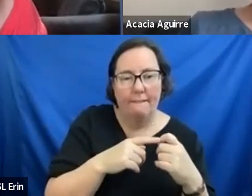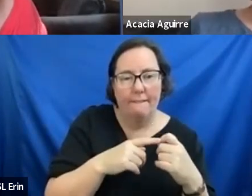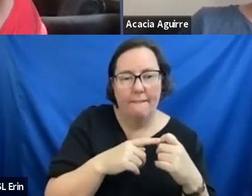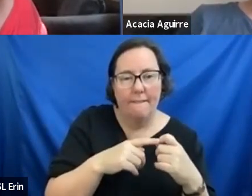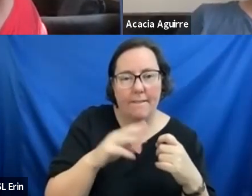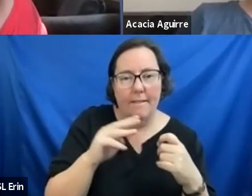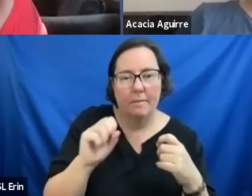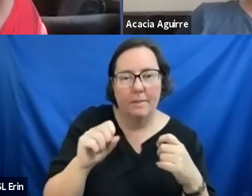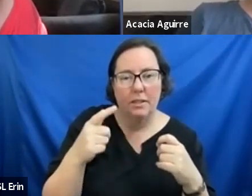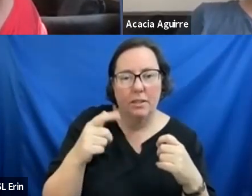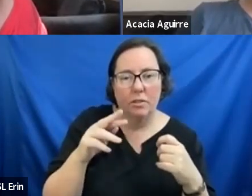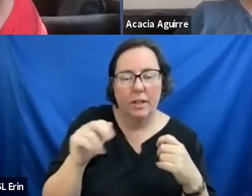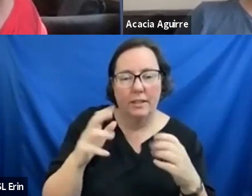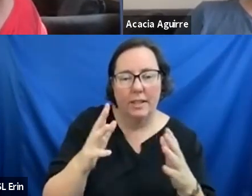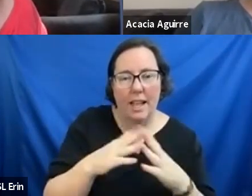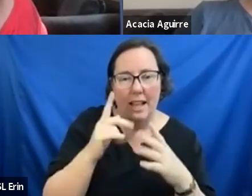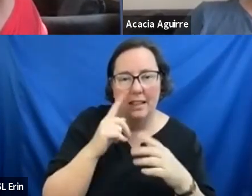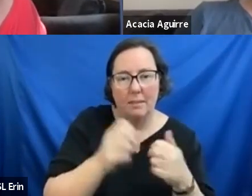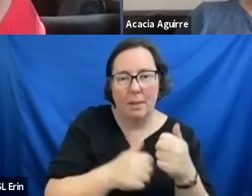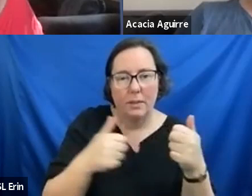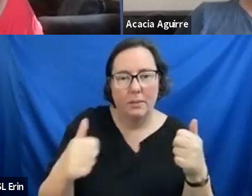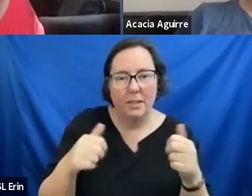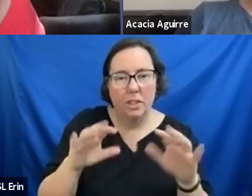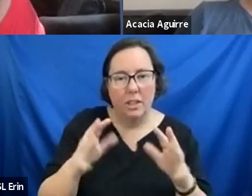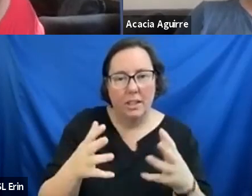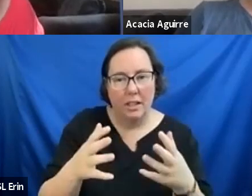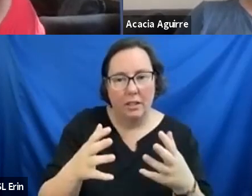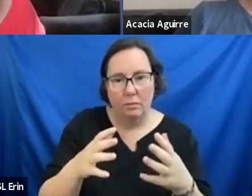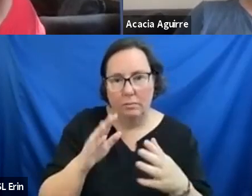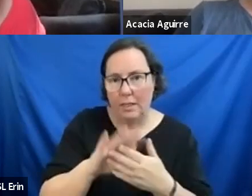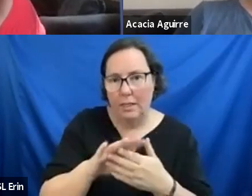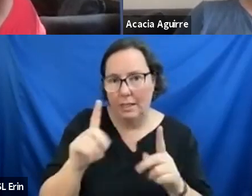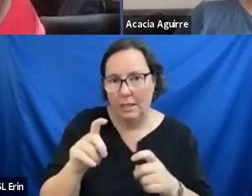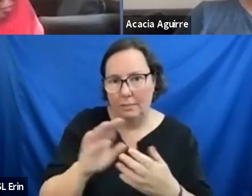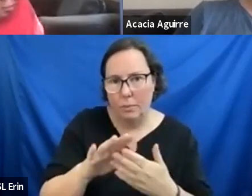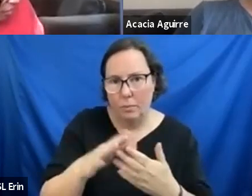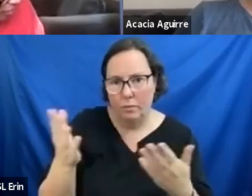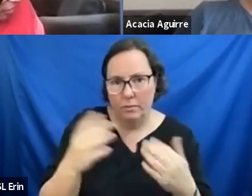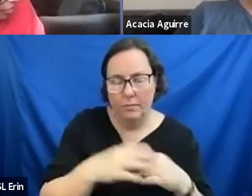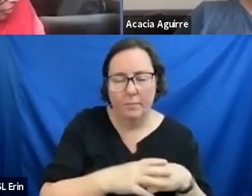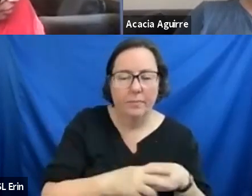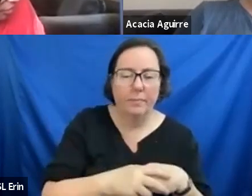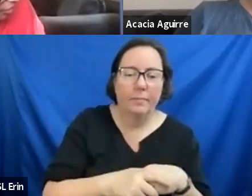Ms. Grassa asked, will there be substantially separate classrooms at exam schools?